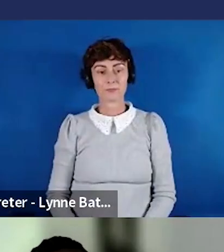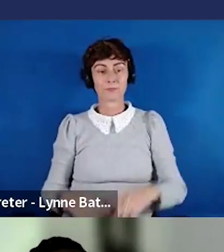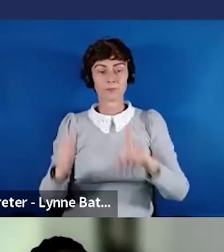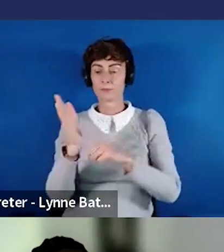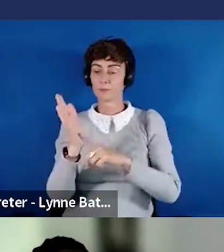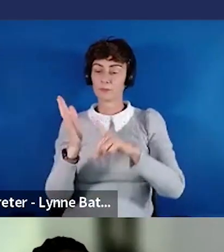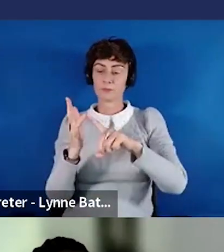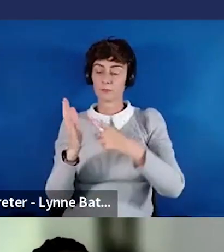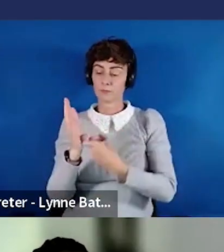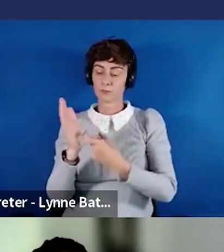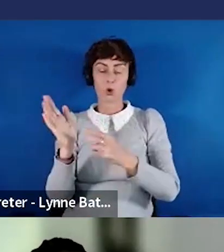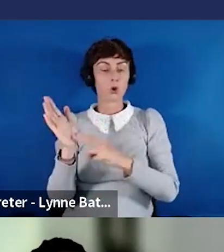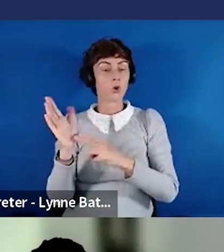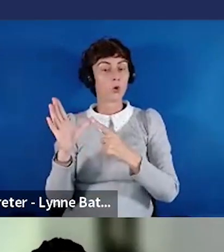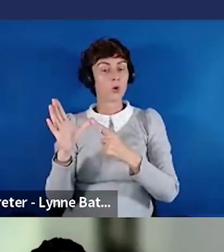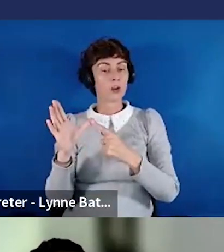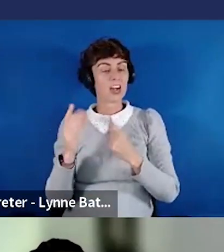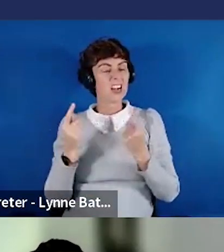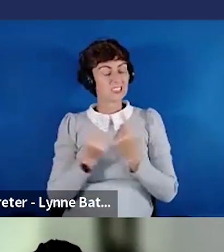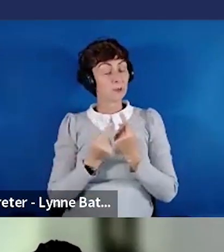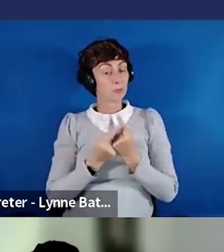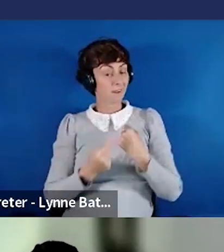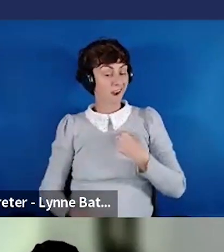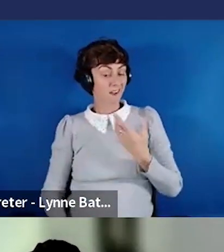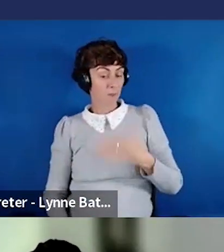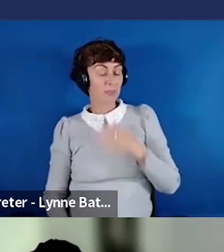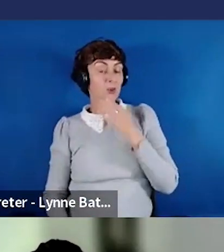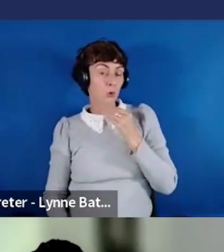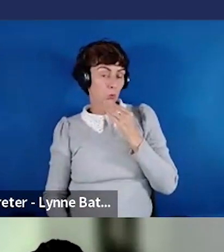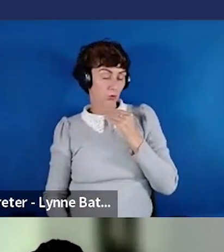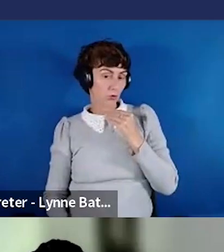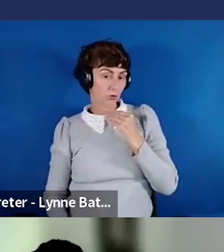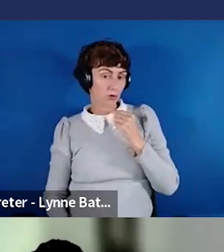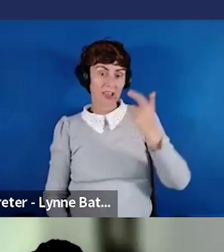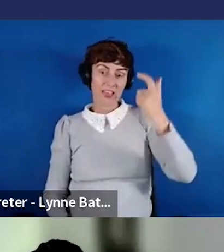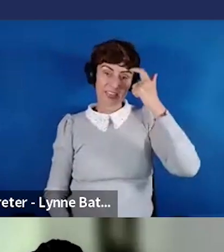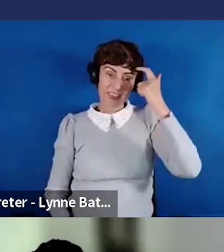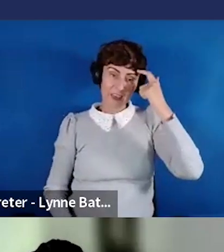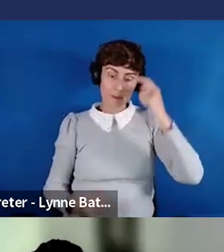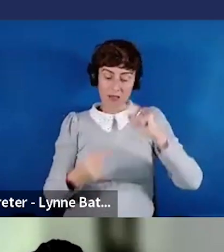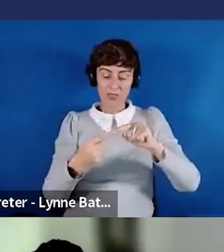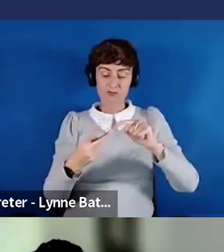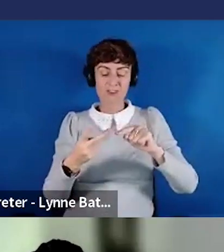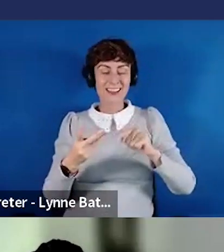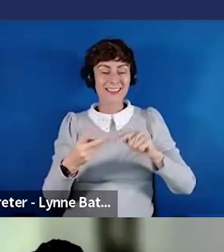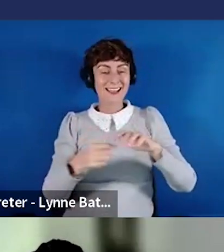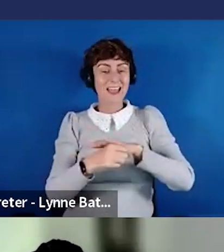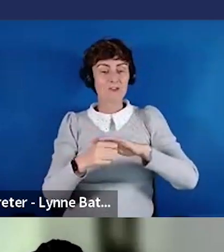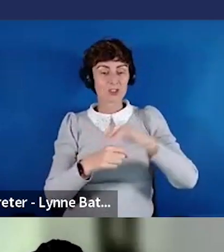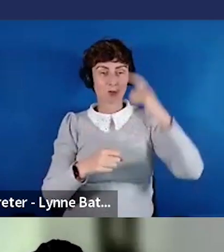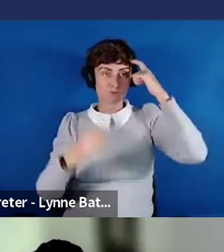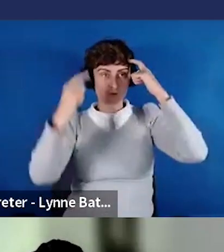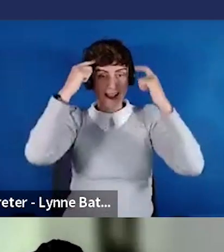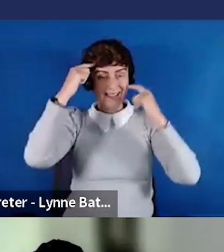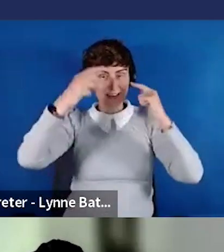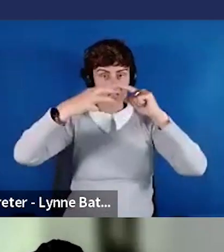mention something that I use with my children, and I think it's quite helpful, is thinking of the 3 areas of the brain. And I think of that